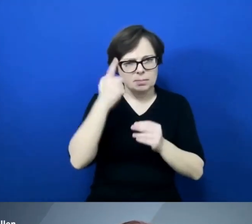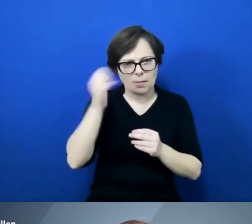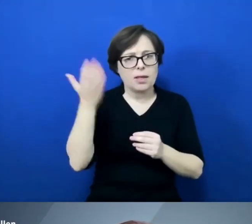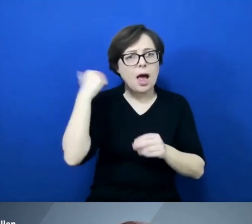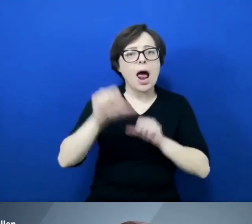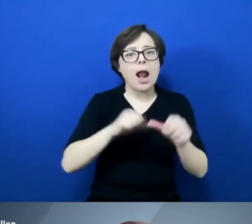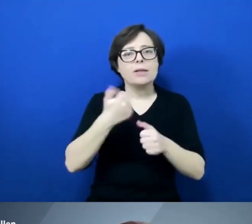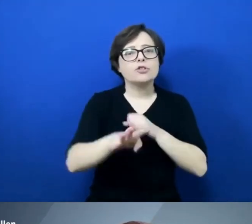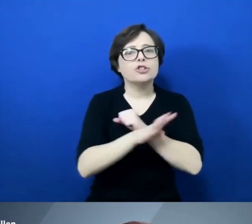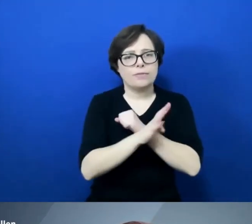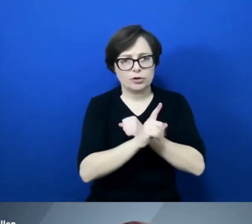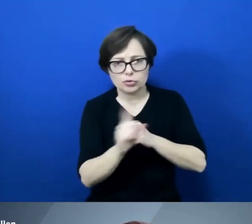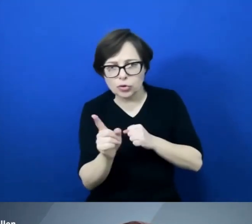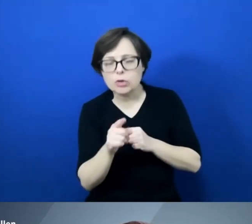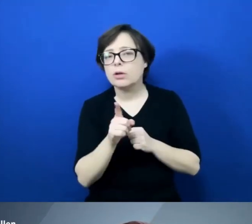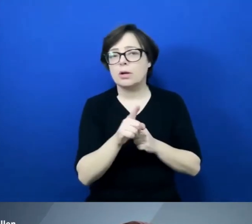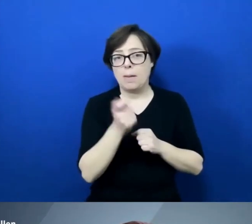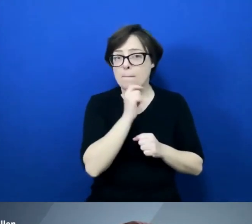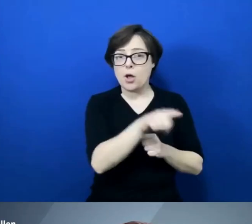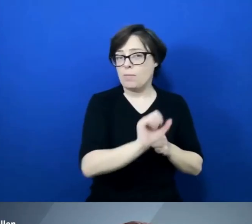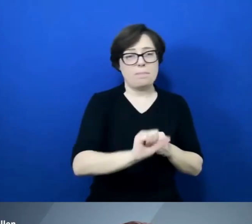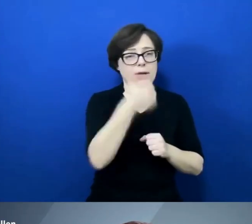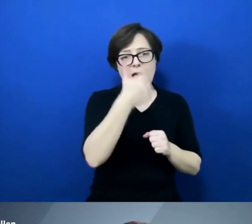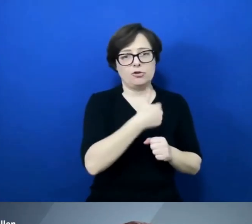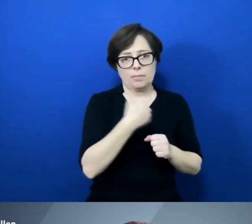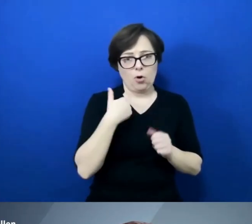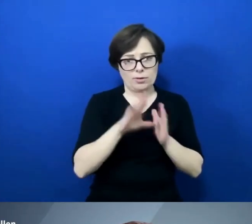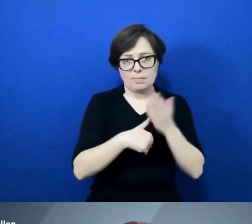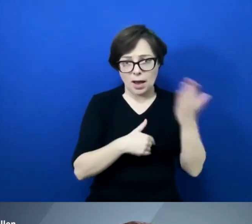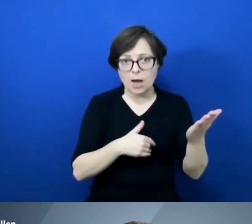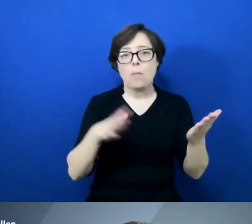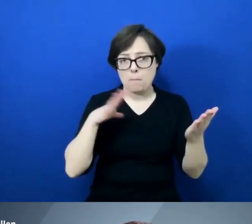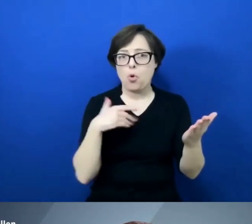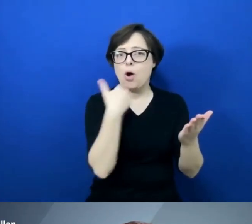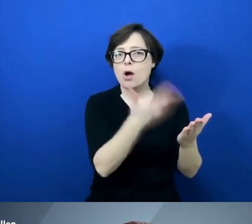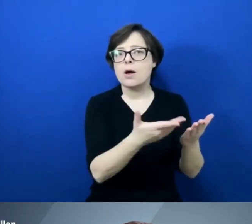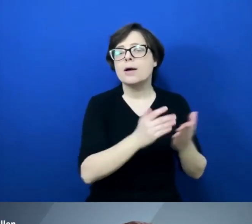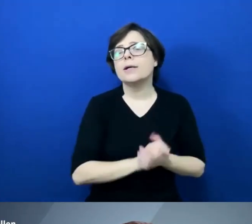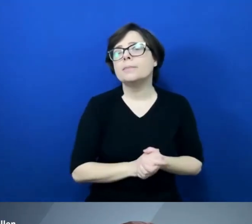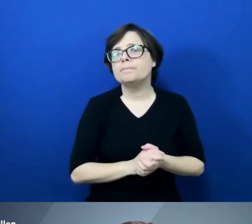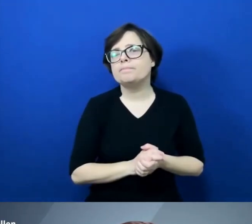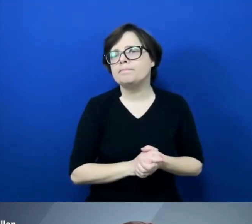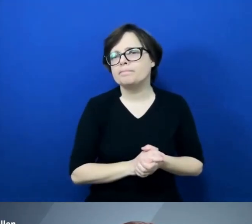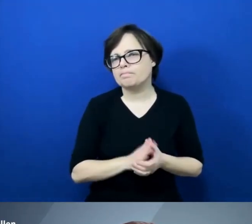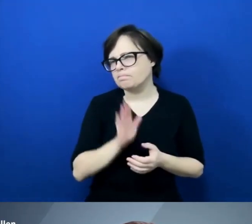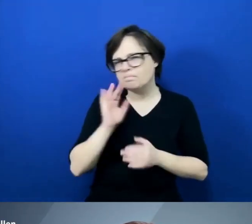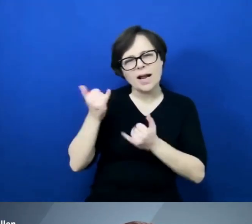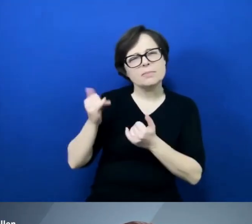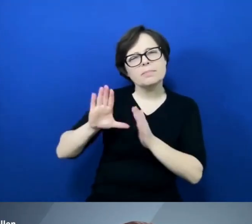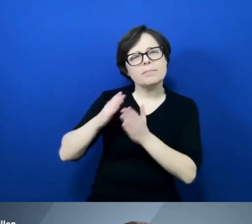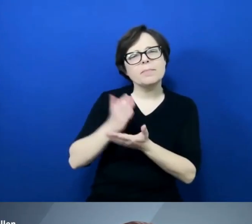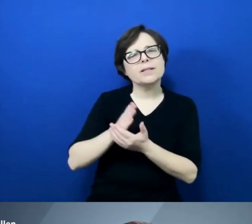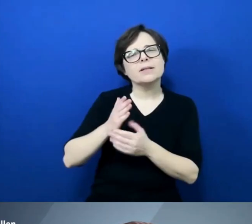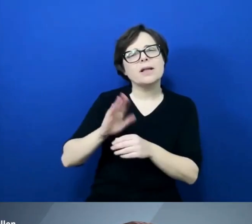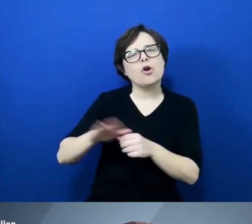strictly, very sincerely for years. I don't know if you remember, in the 90s, Bydgoszcz was the first Polish city to receive from, I